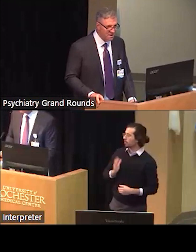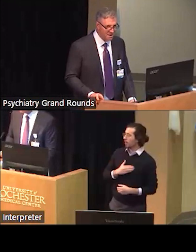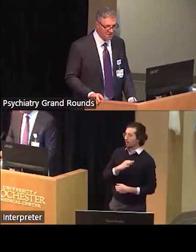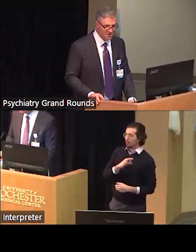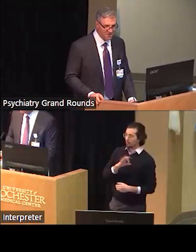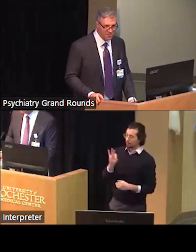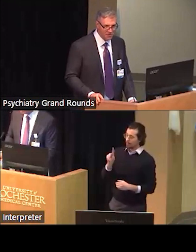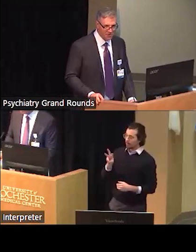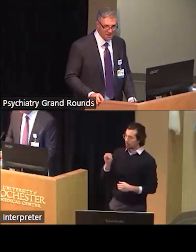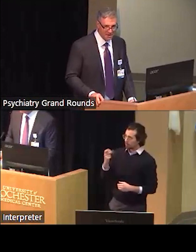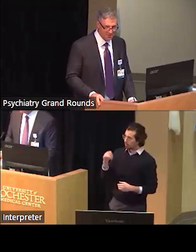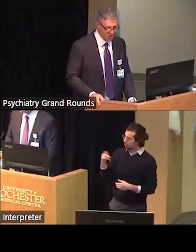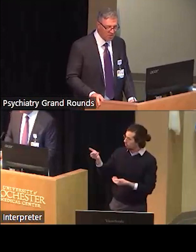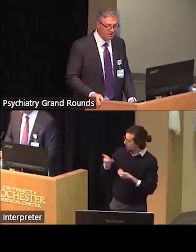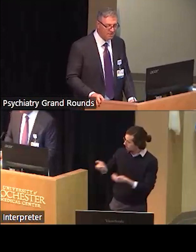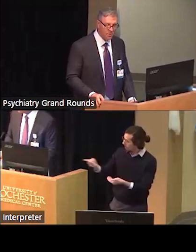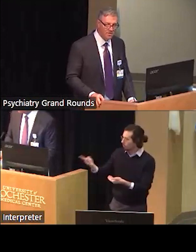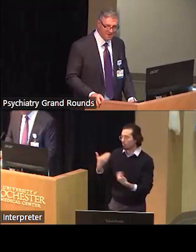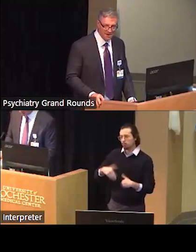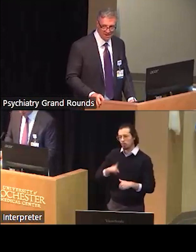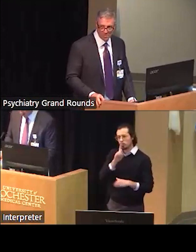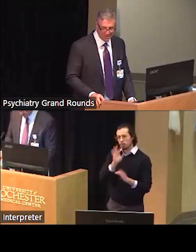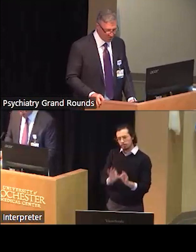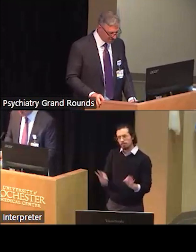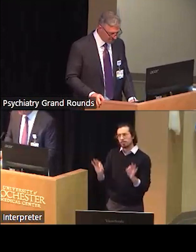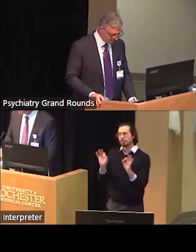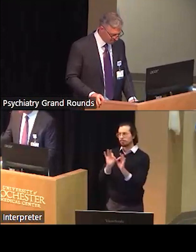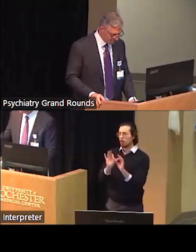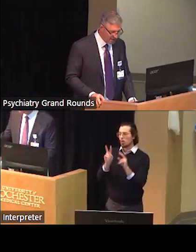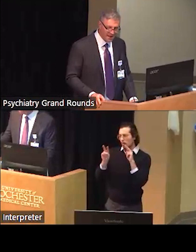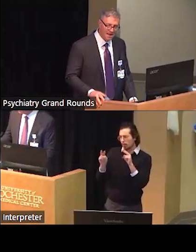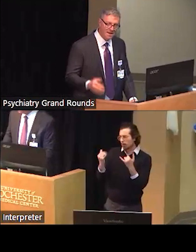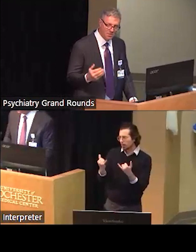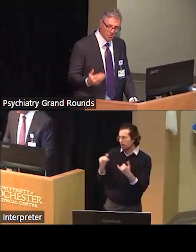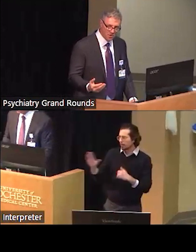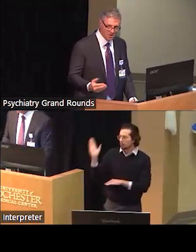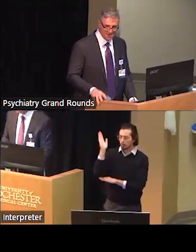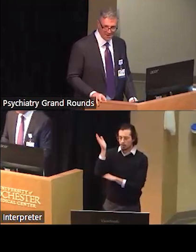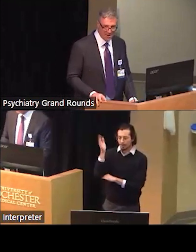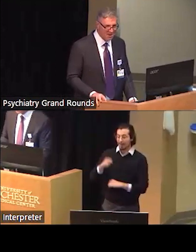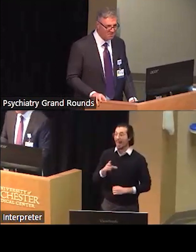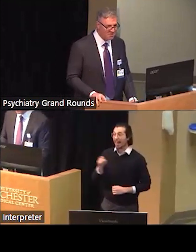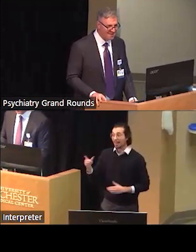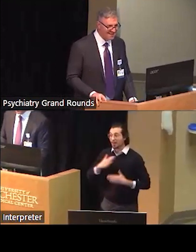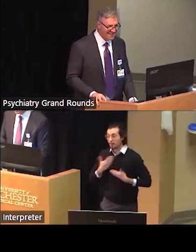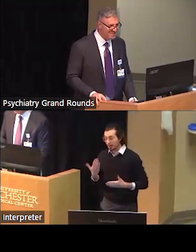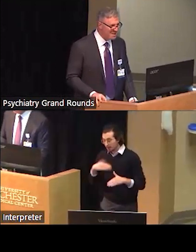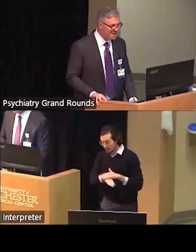in is exceptional, and really looking forward to today's presentation, and that he was willing to come